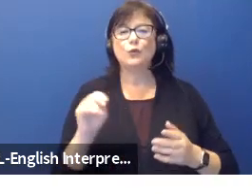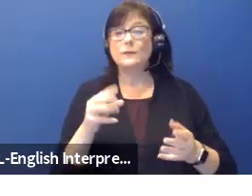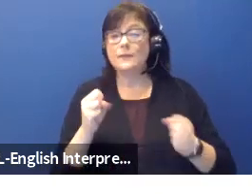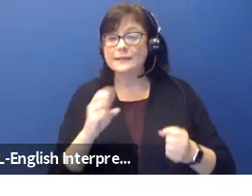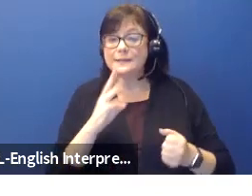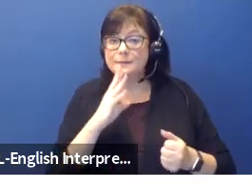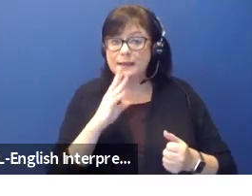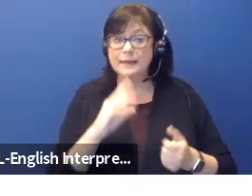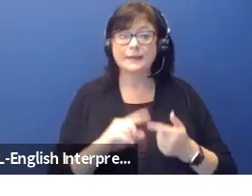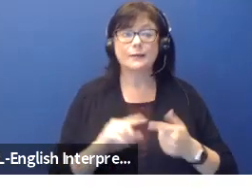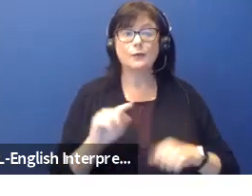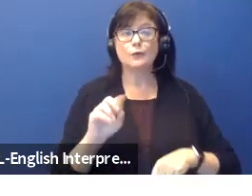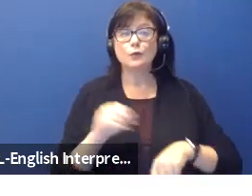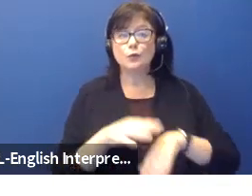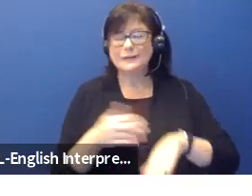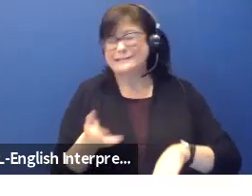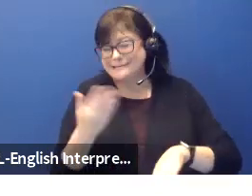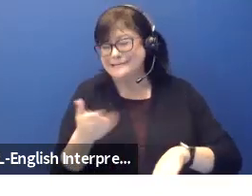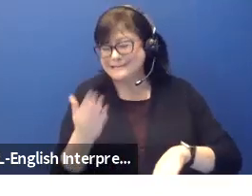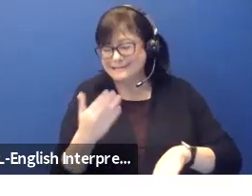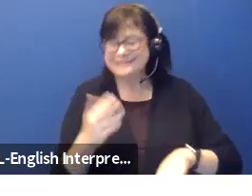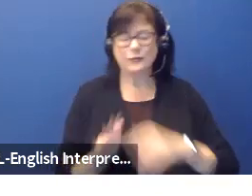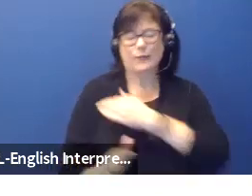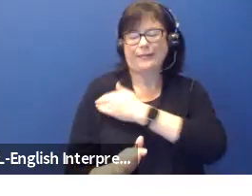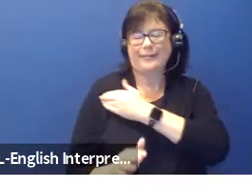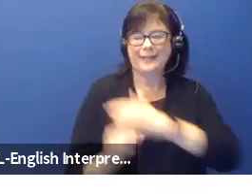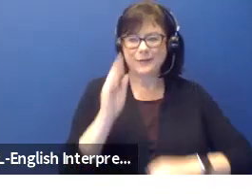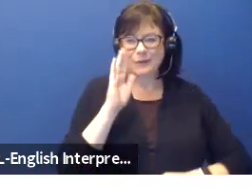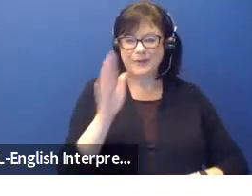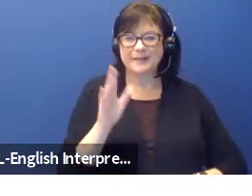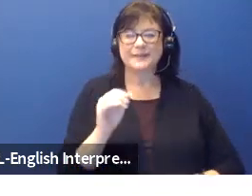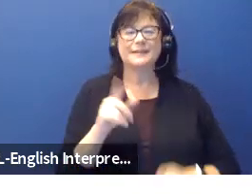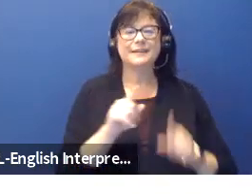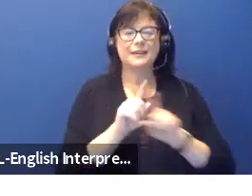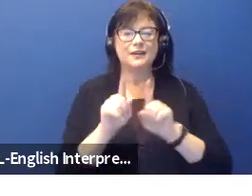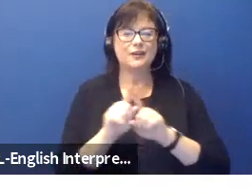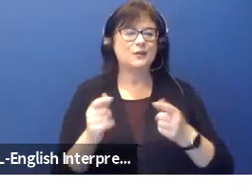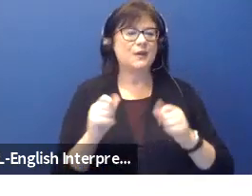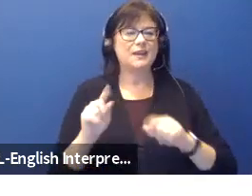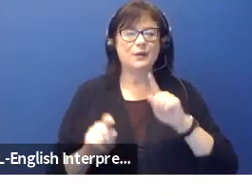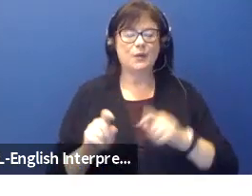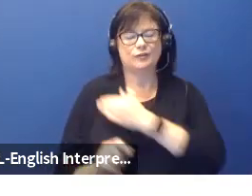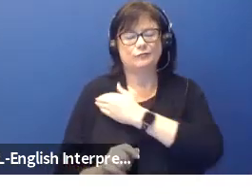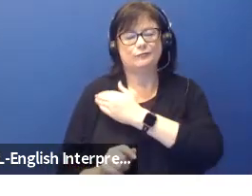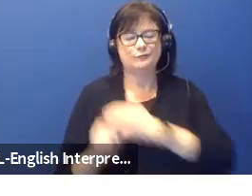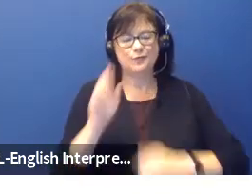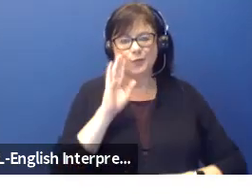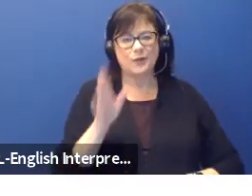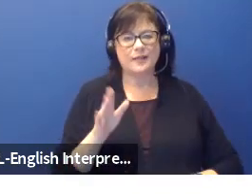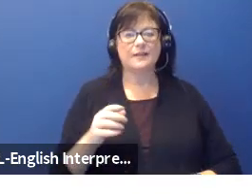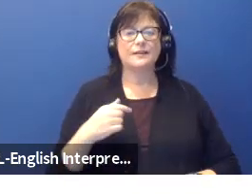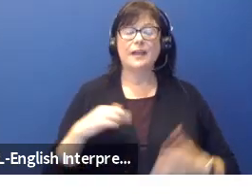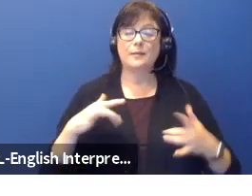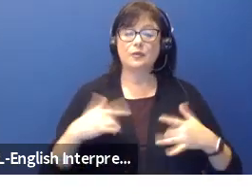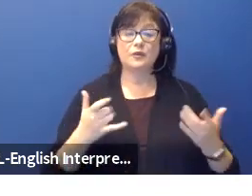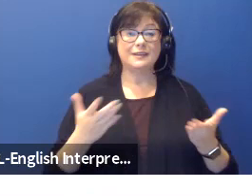need to alert folks to some questions. So I'm very pleased to be here today